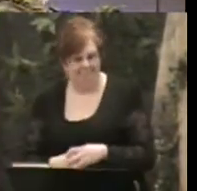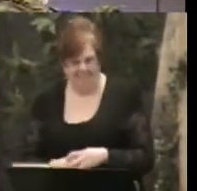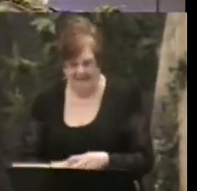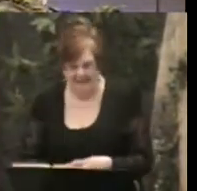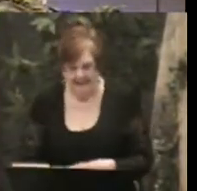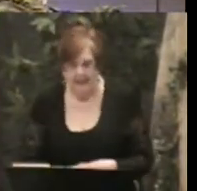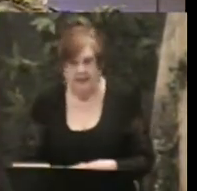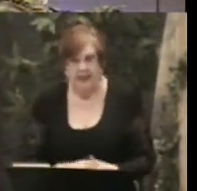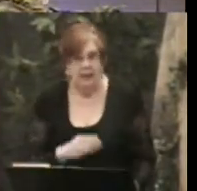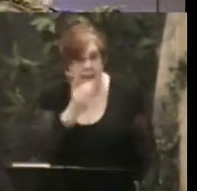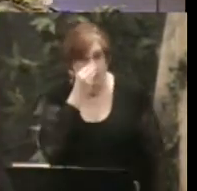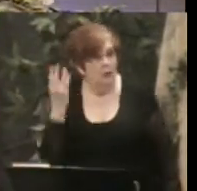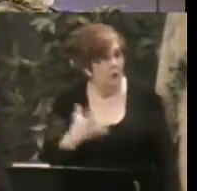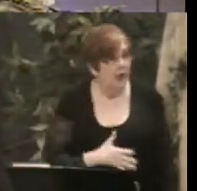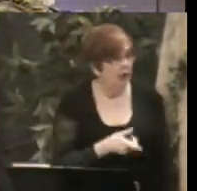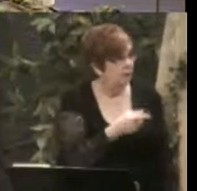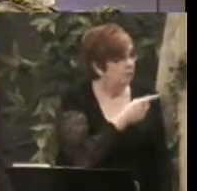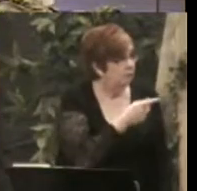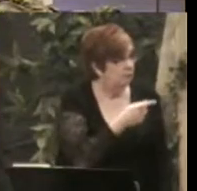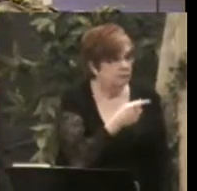Don't you care?